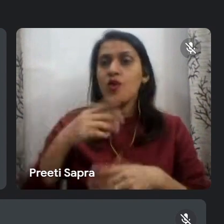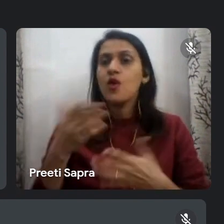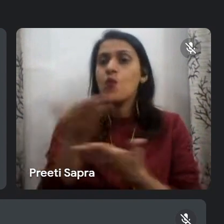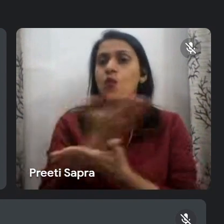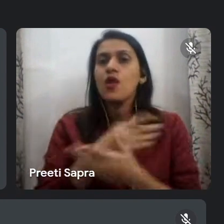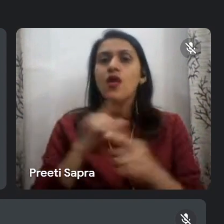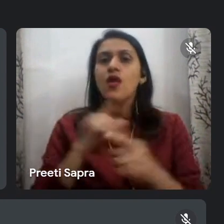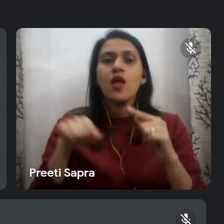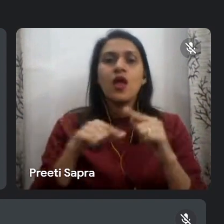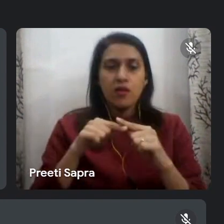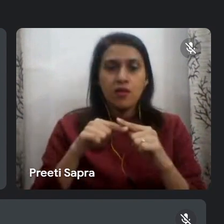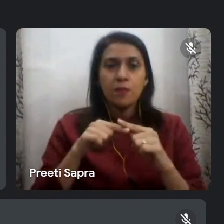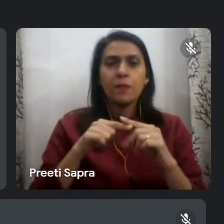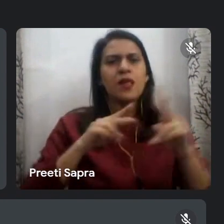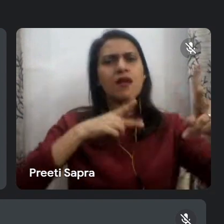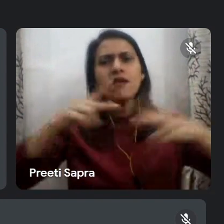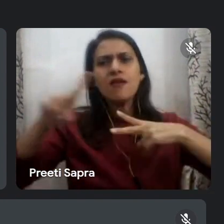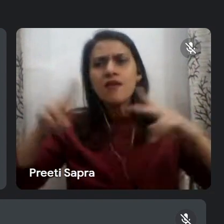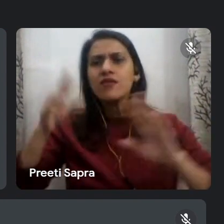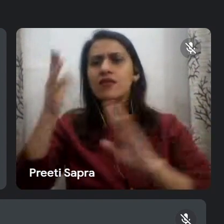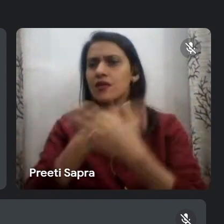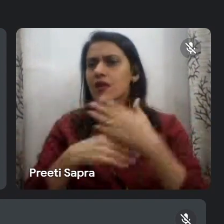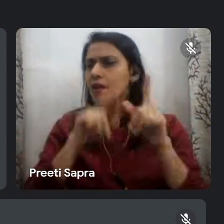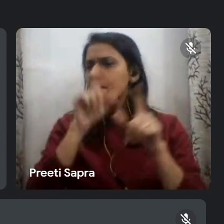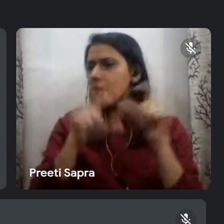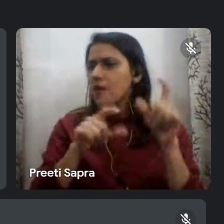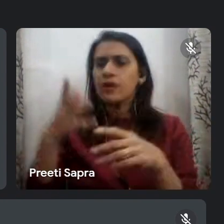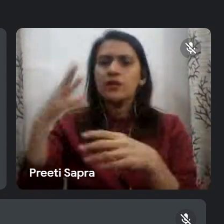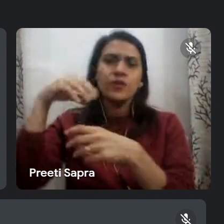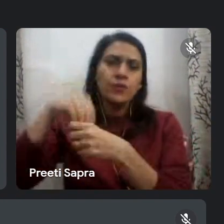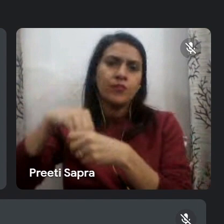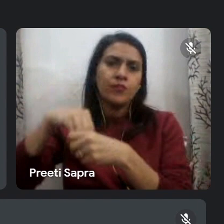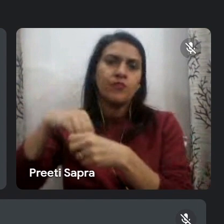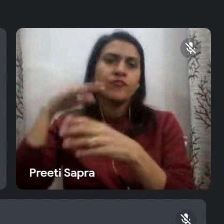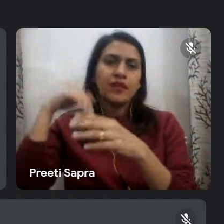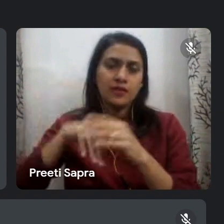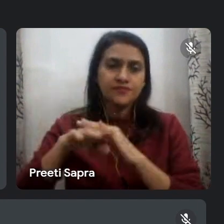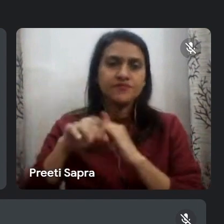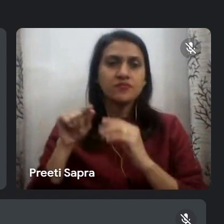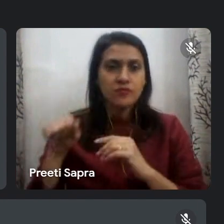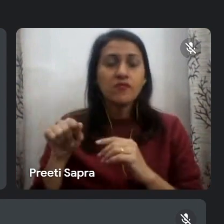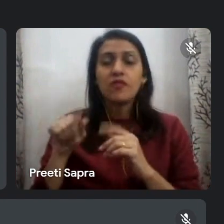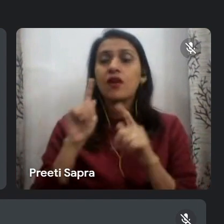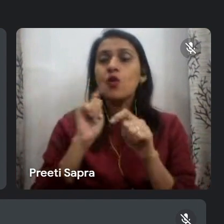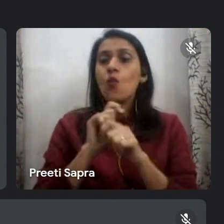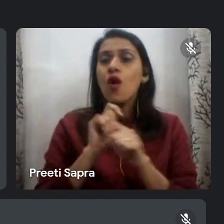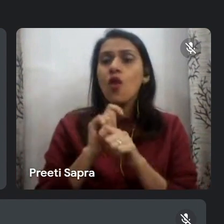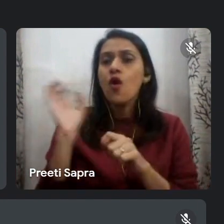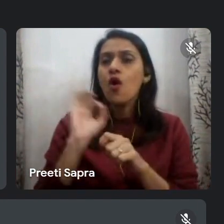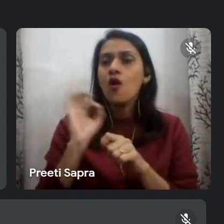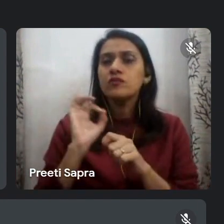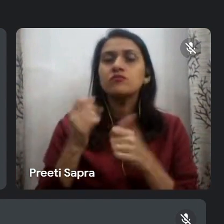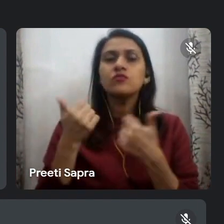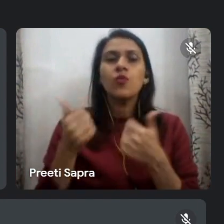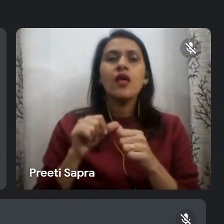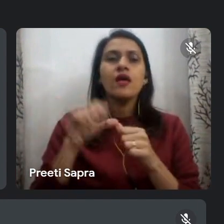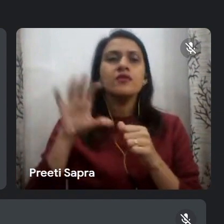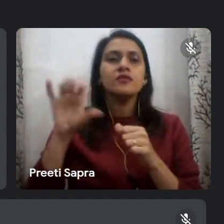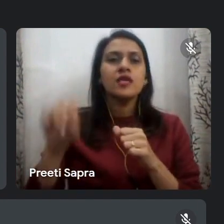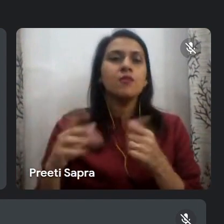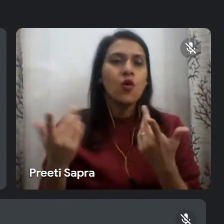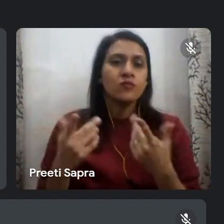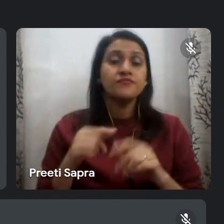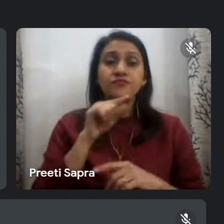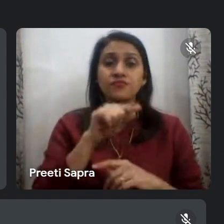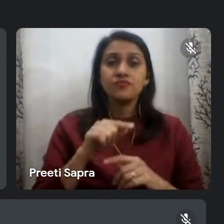in the workplace. Having studied and lived in the UK and widely traveled in India and abroad, Gopi likes to travel and backpack,